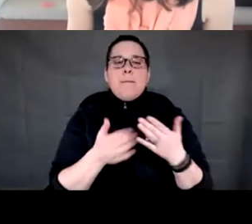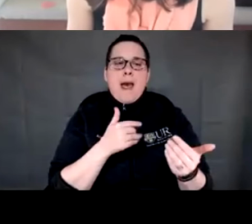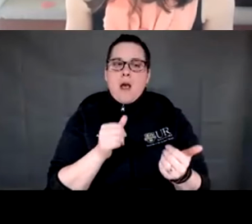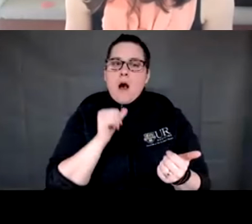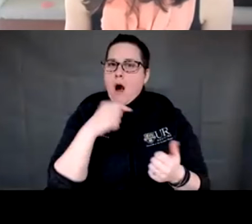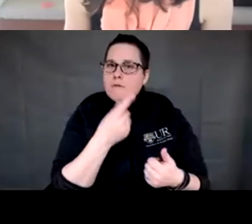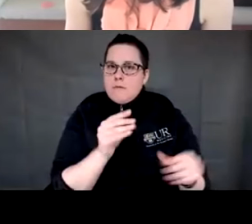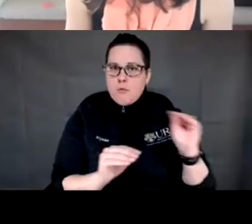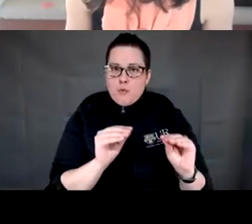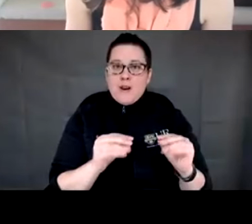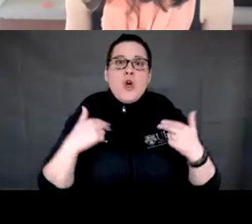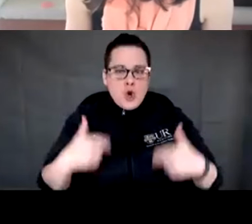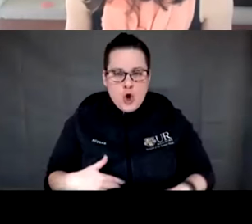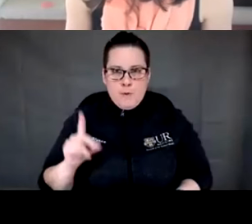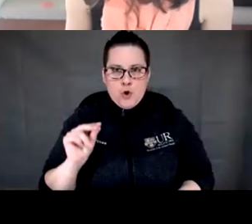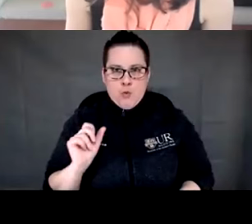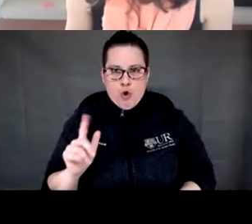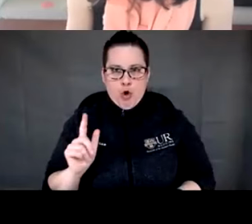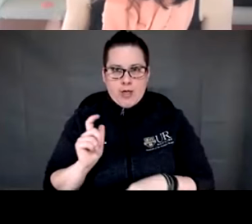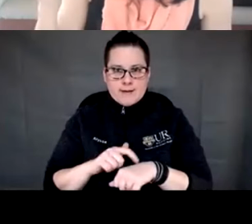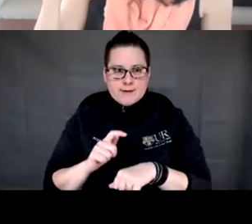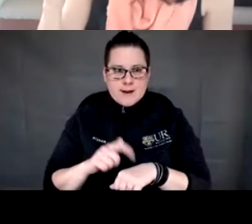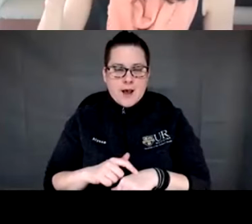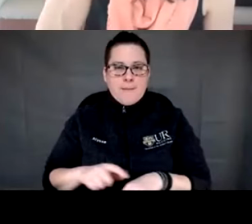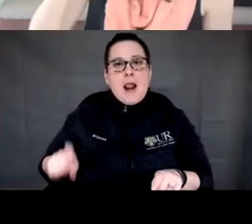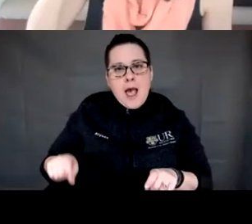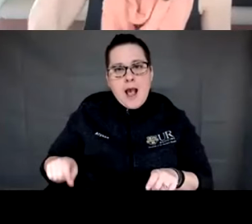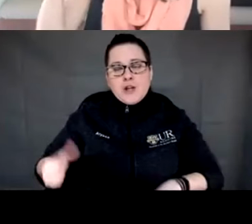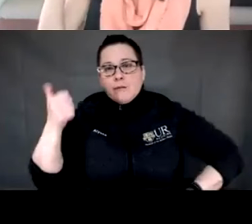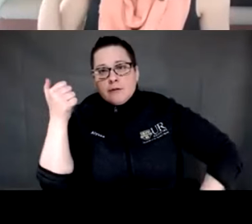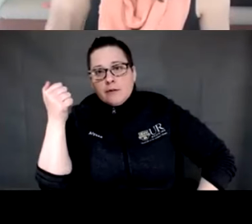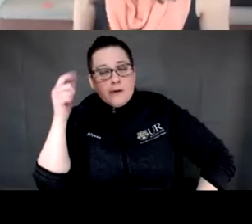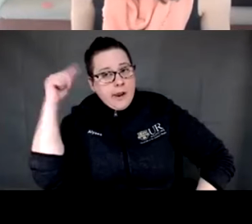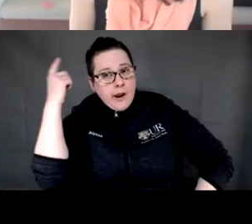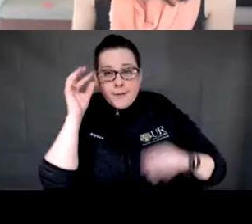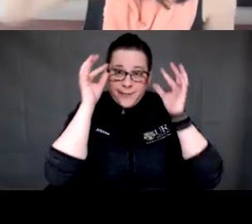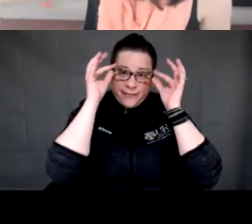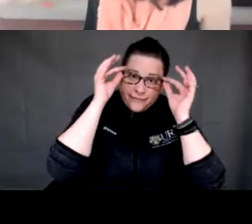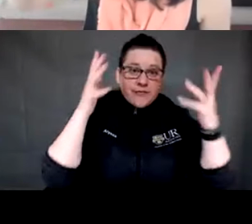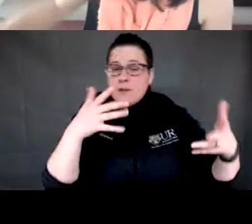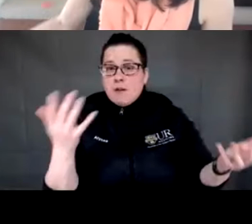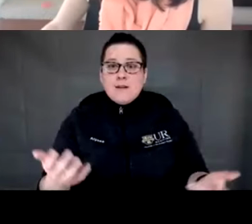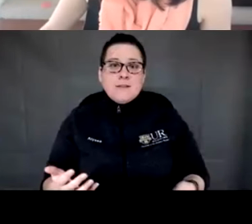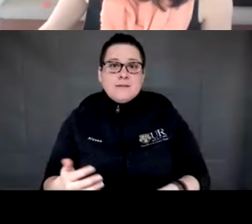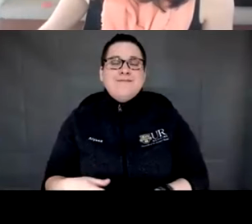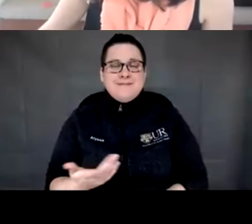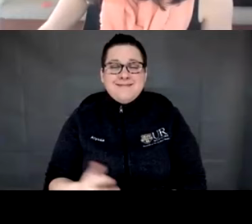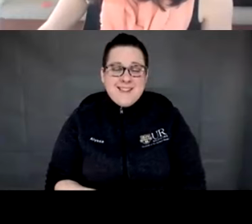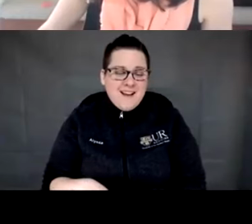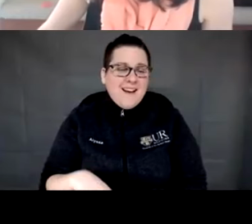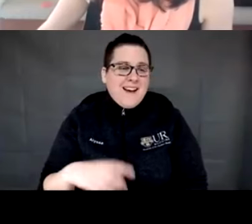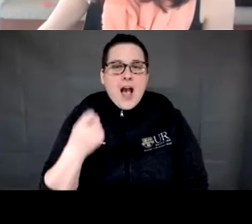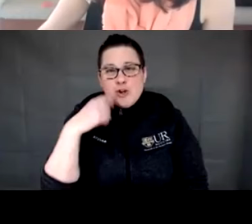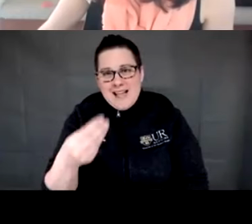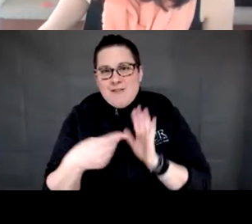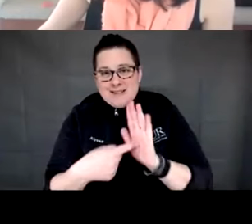movements. And in fact, humans make these all the time: leg shaking, pen clicking, hair twirling, fidgeting with eyeglasses. These are very,